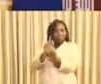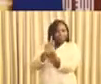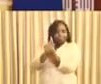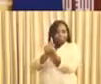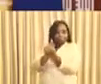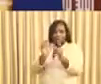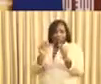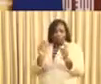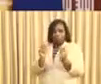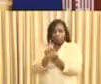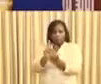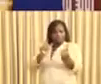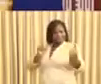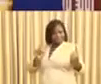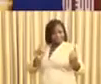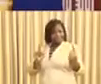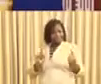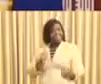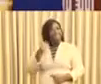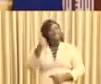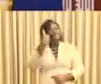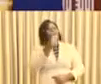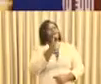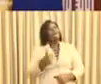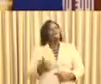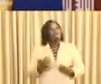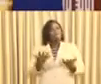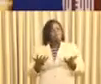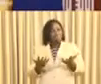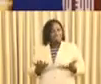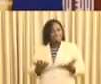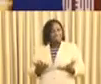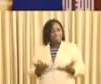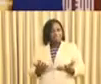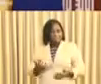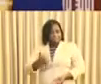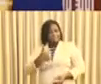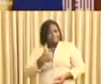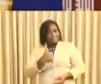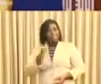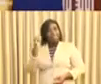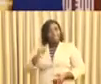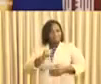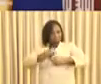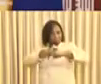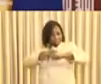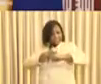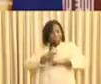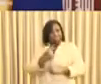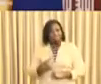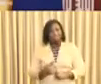masede sa sembi ba, asese me na me bɔ mo ho ban. Momboa me na mentumi nya